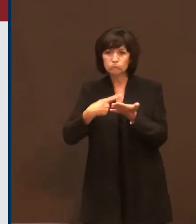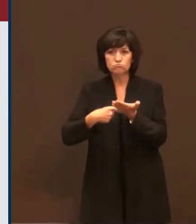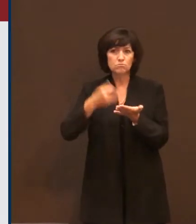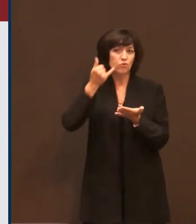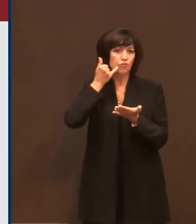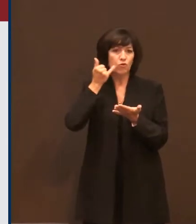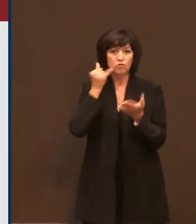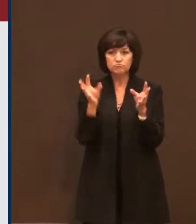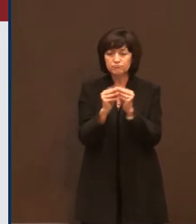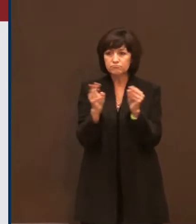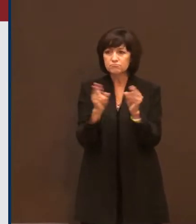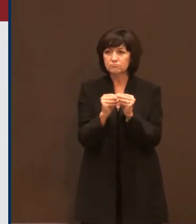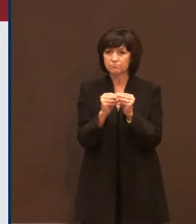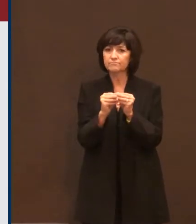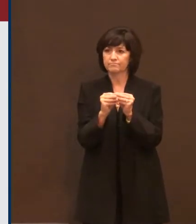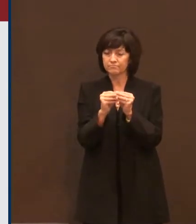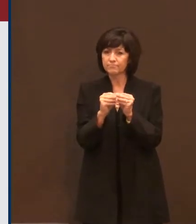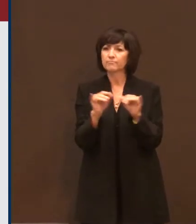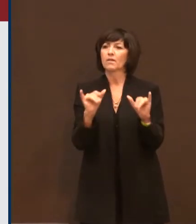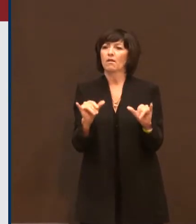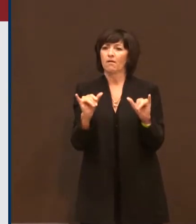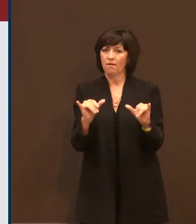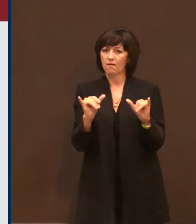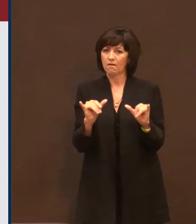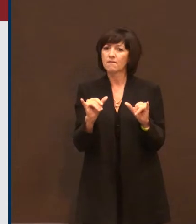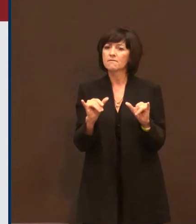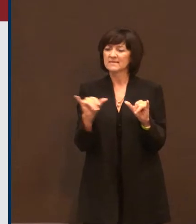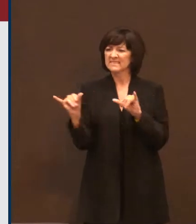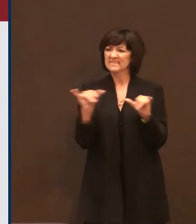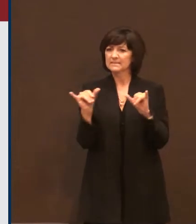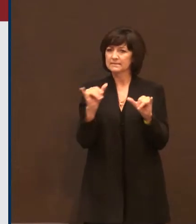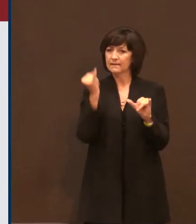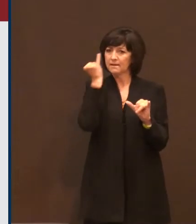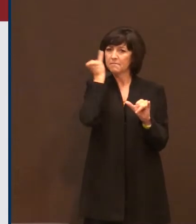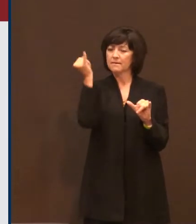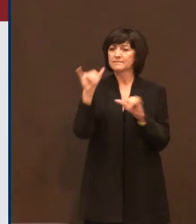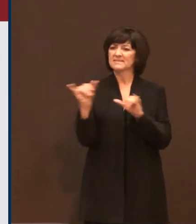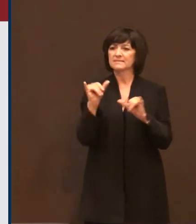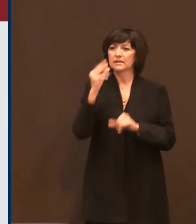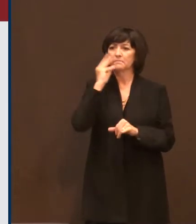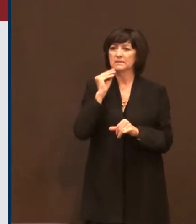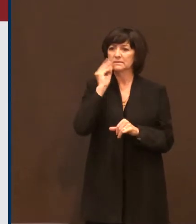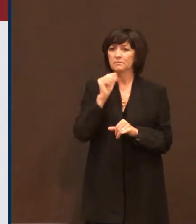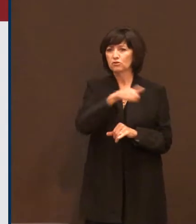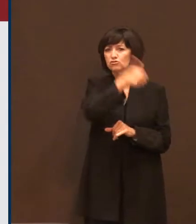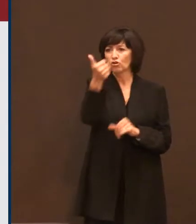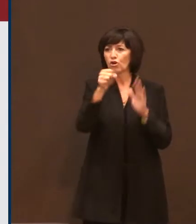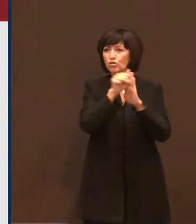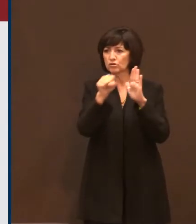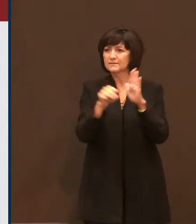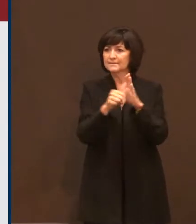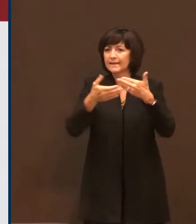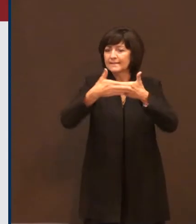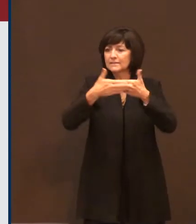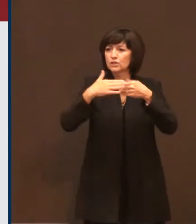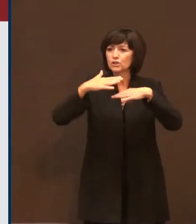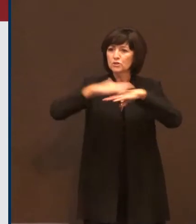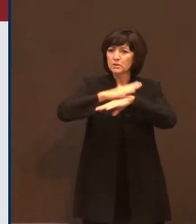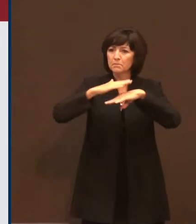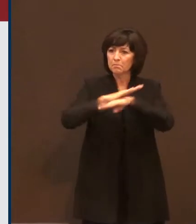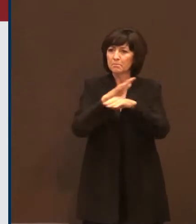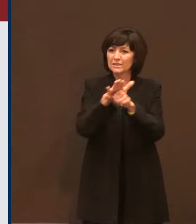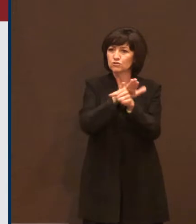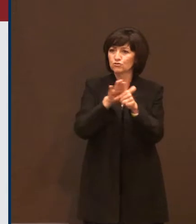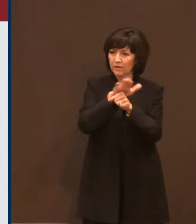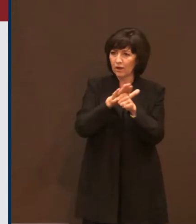about the experience of each of those states. And again, seeing a lot of new cases in that young